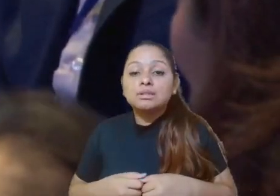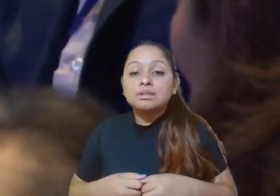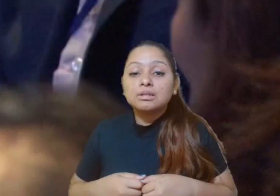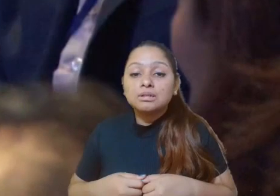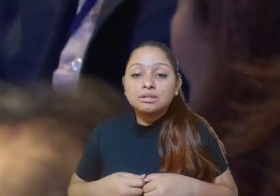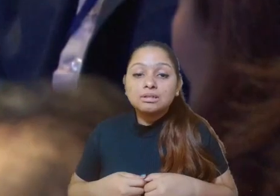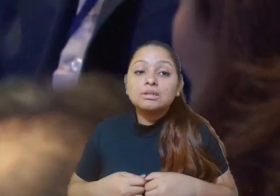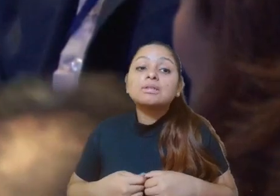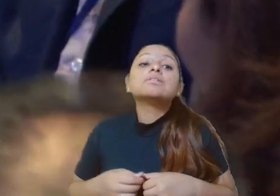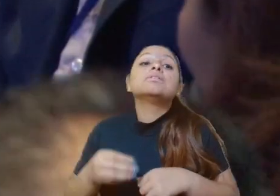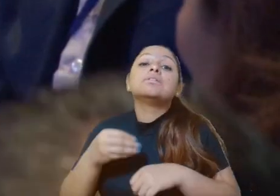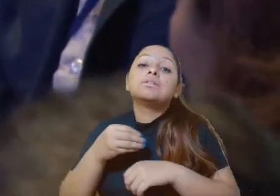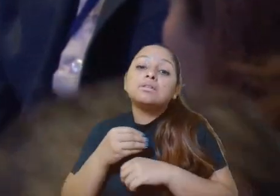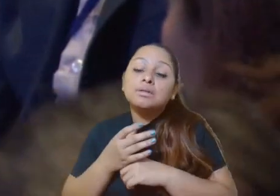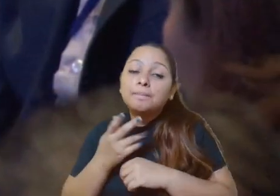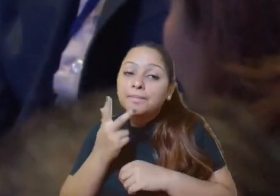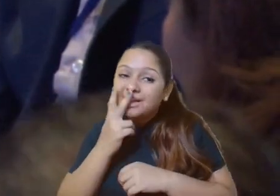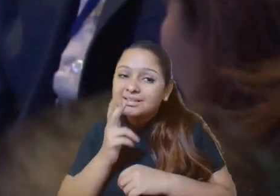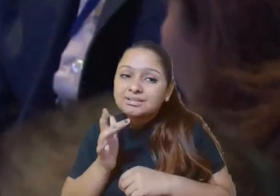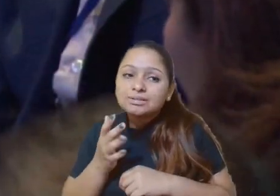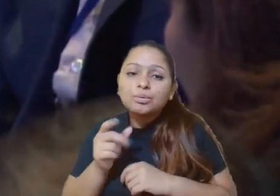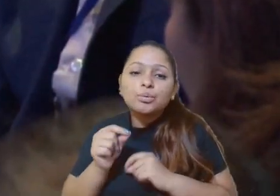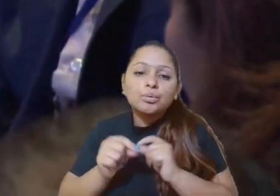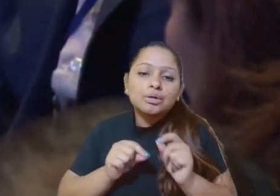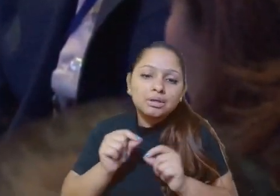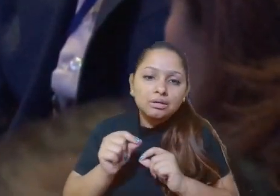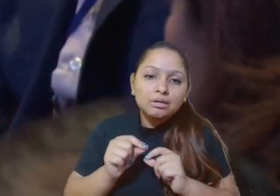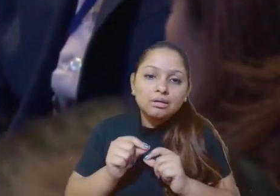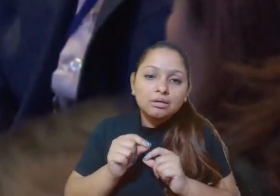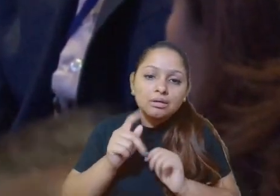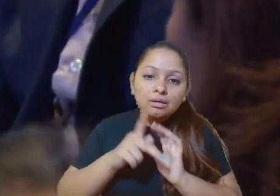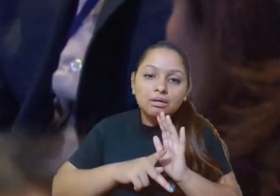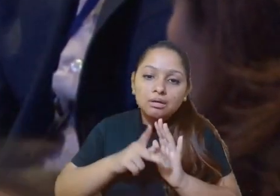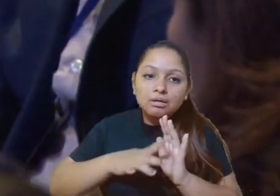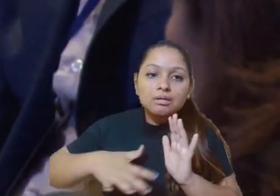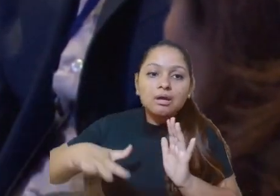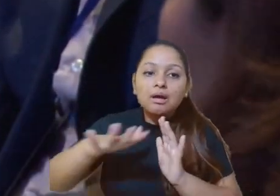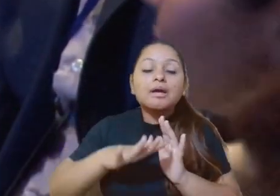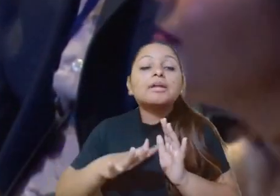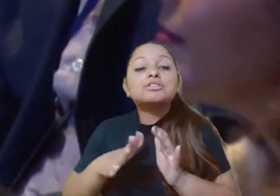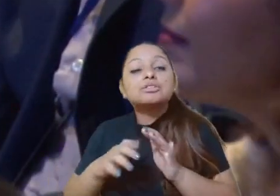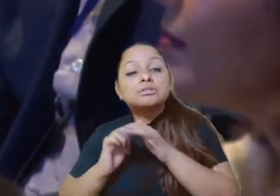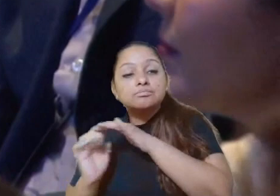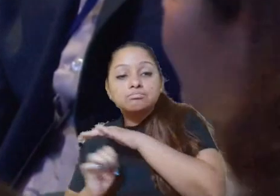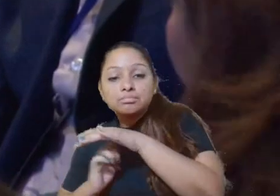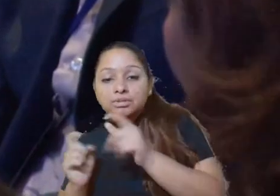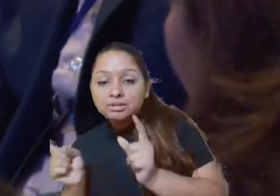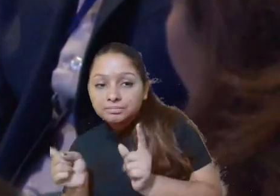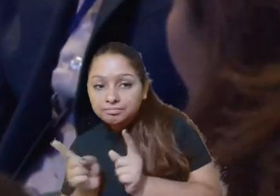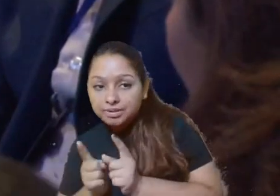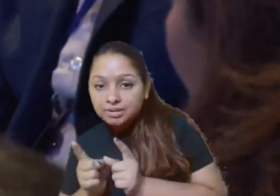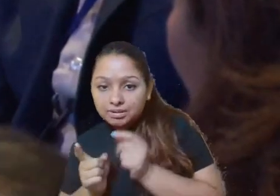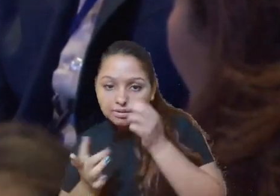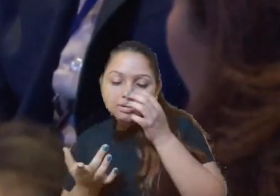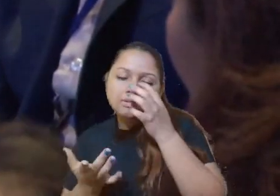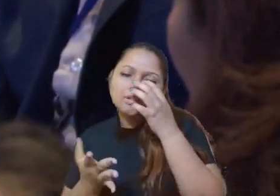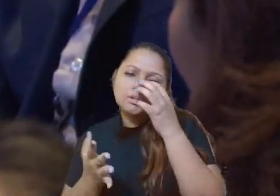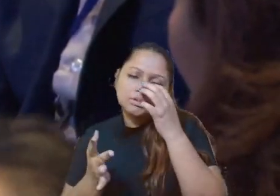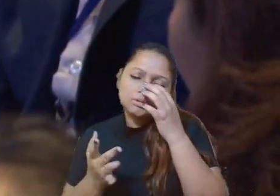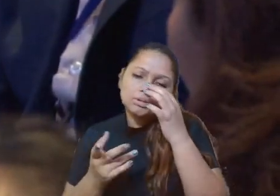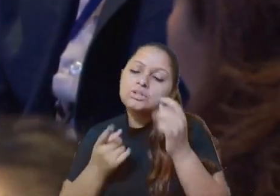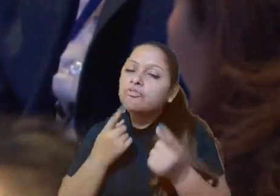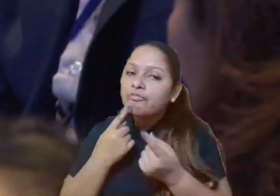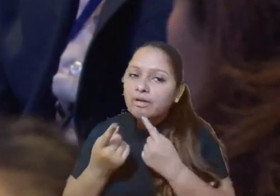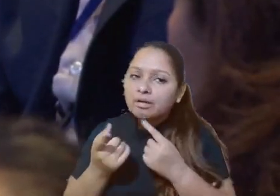The proposal, it seems that it's related to the startup area, and it was discussed about the university and the